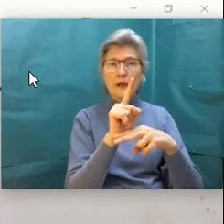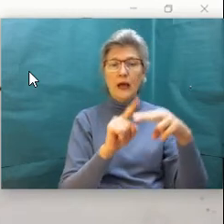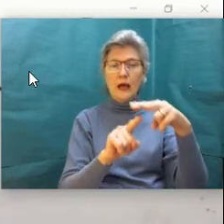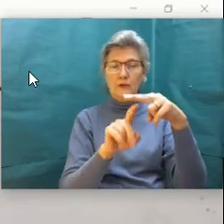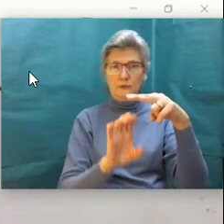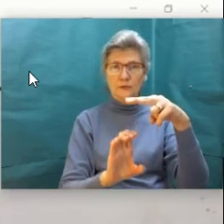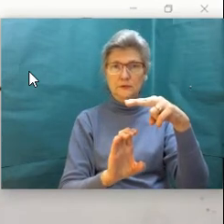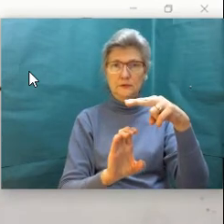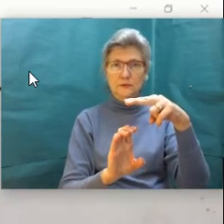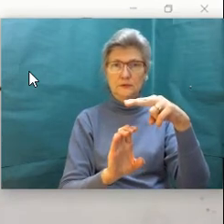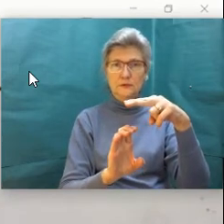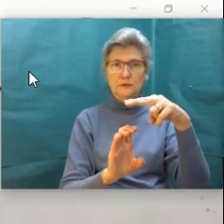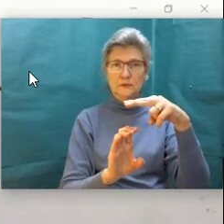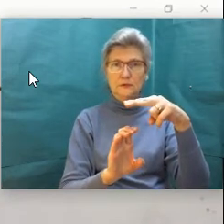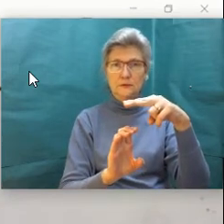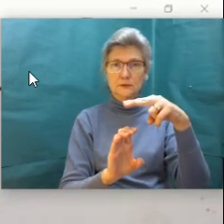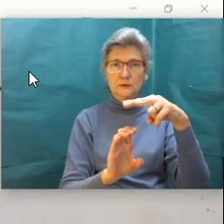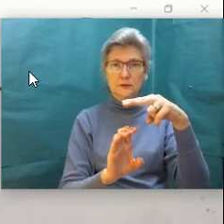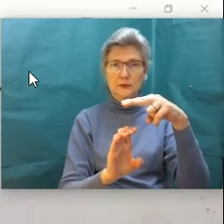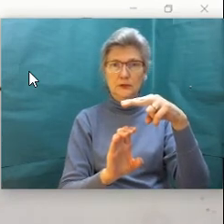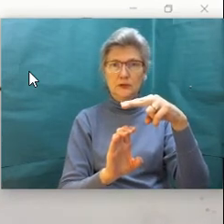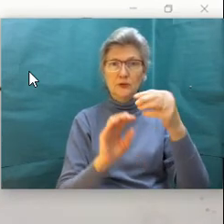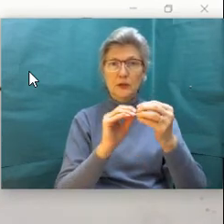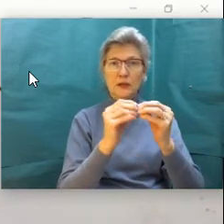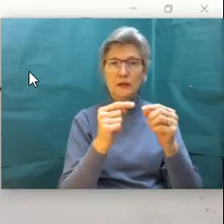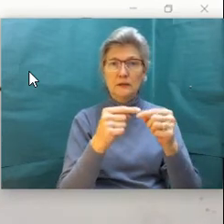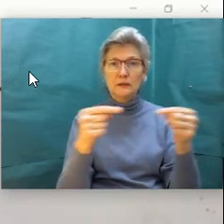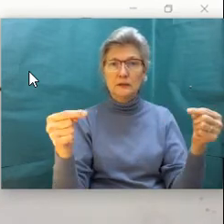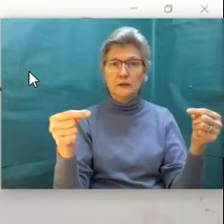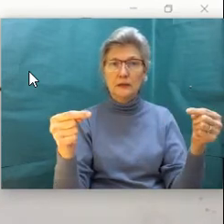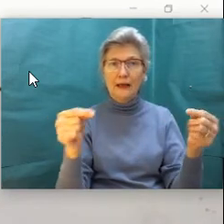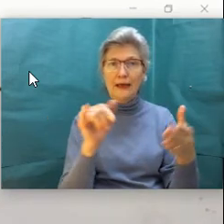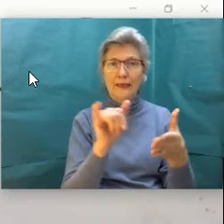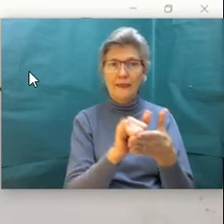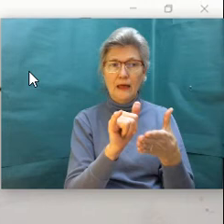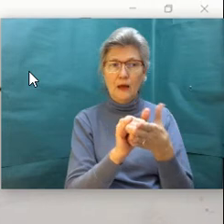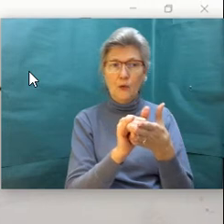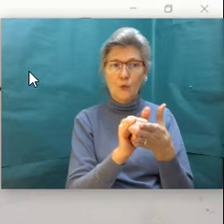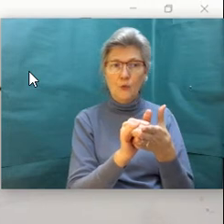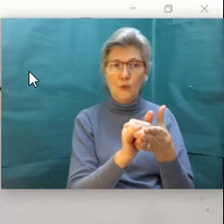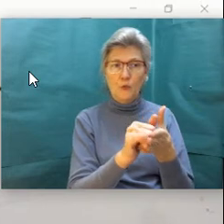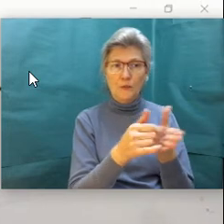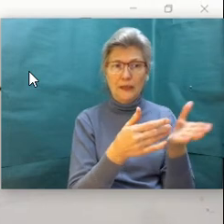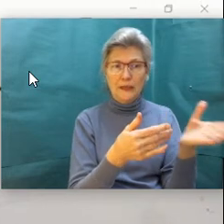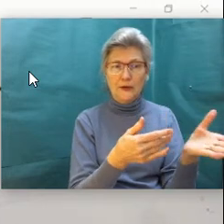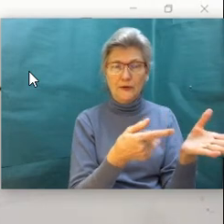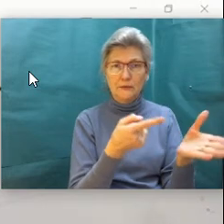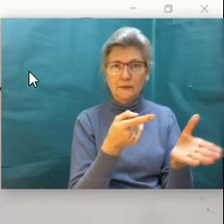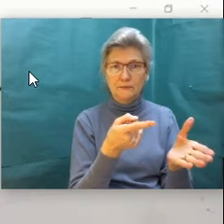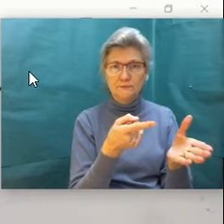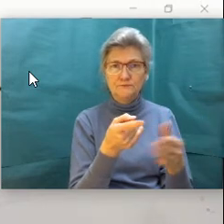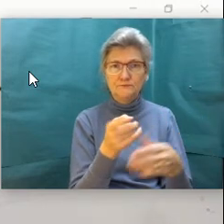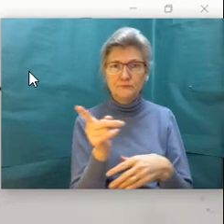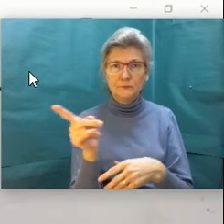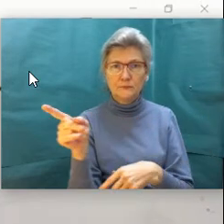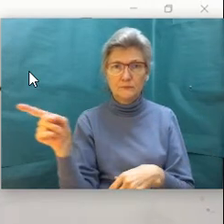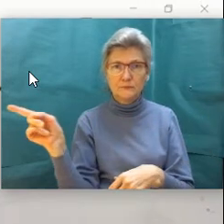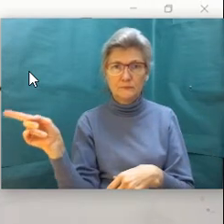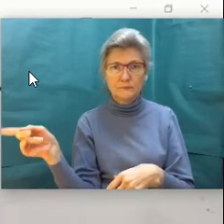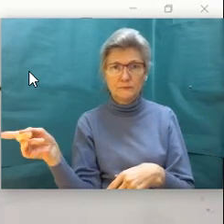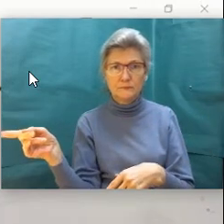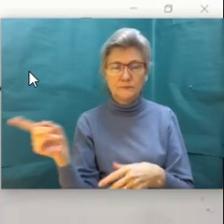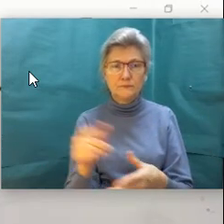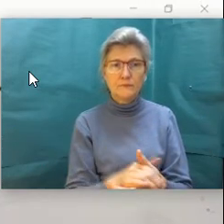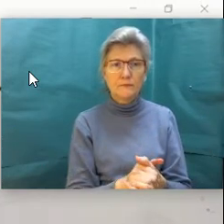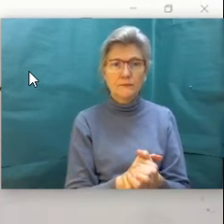1/100th. So on my number line, that would fall at this point right there.